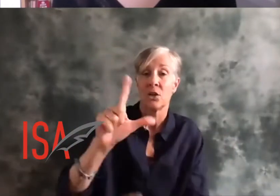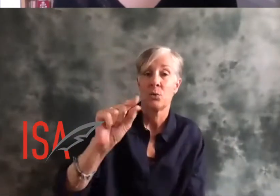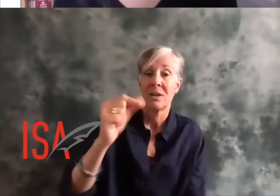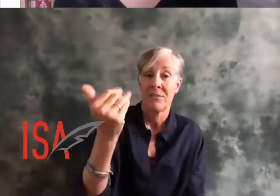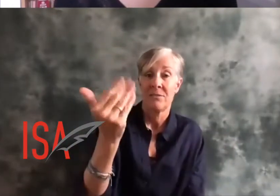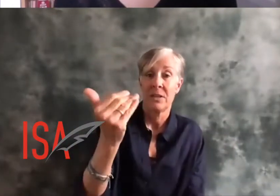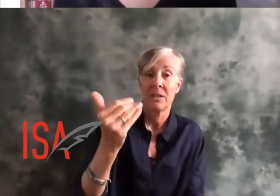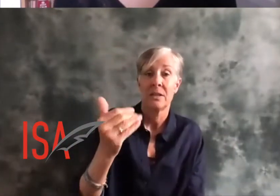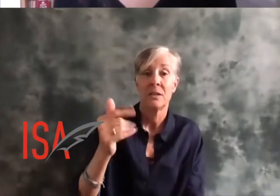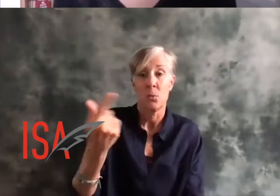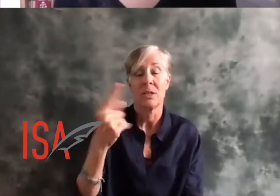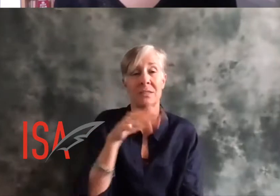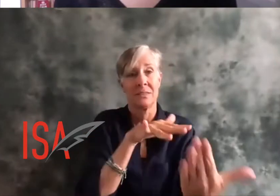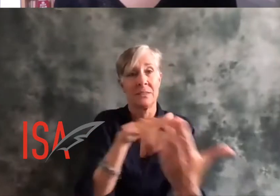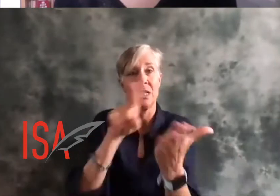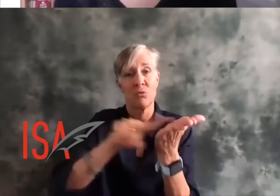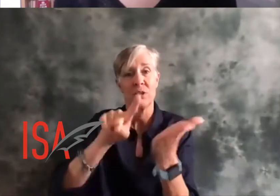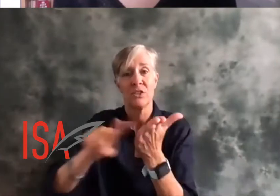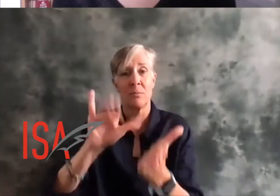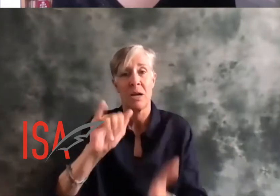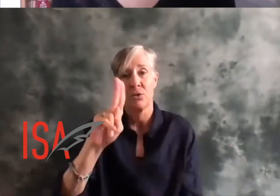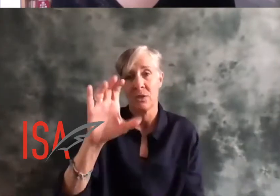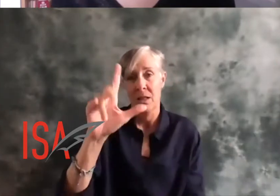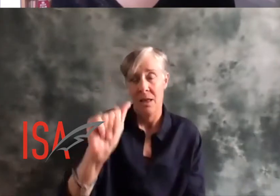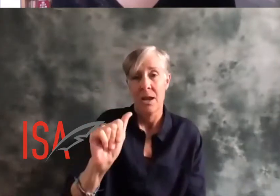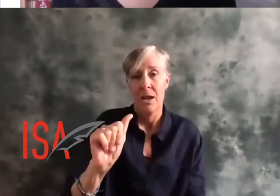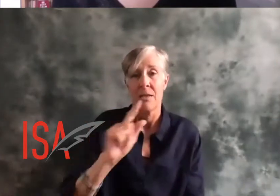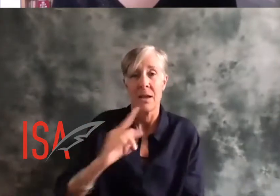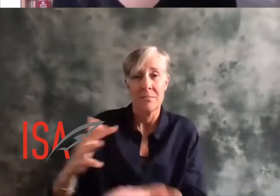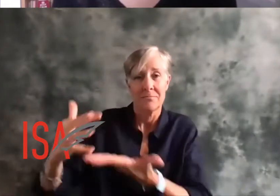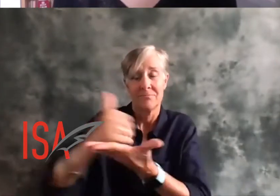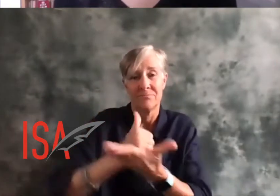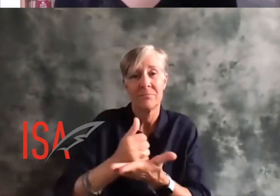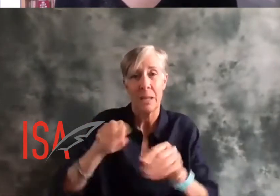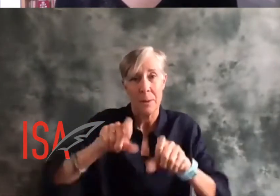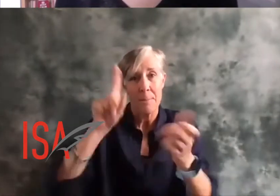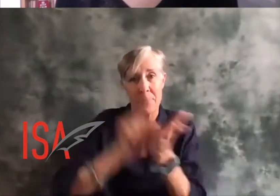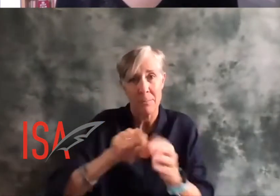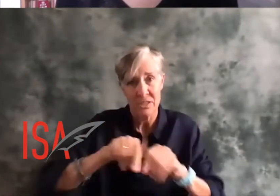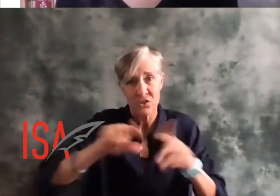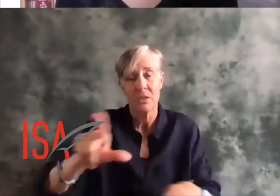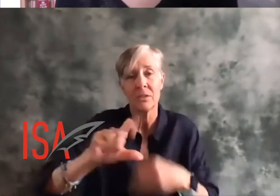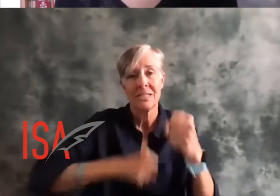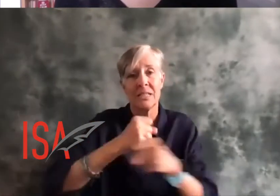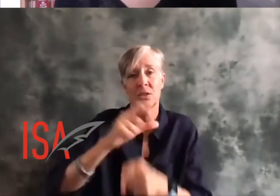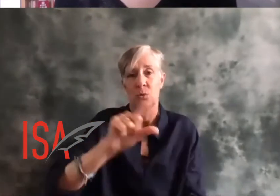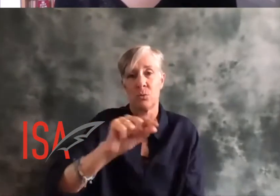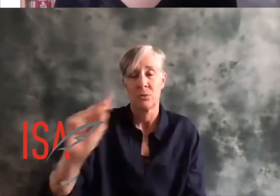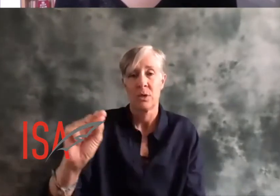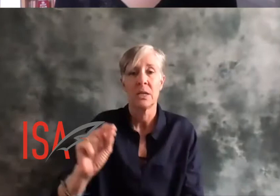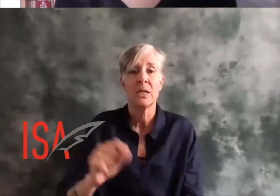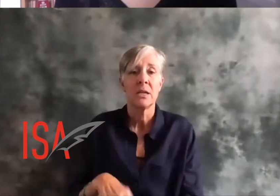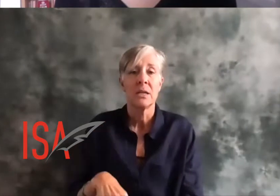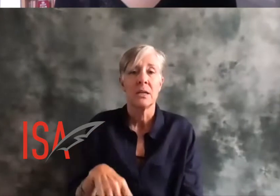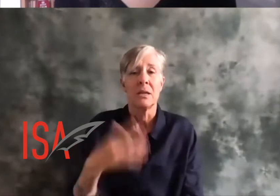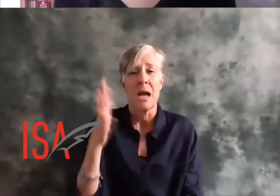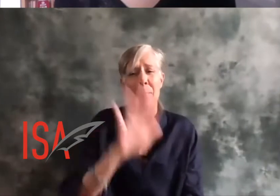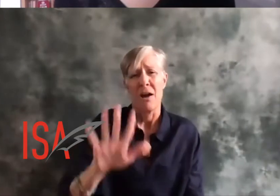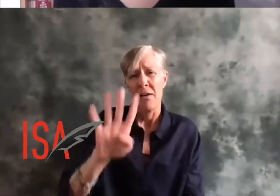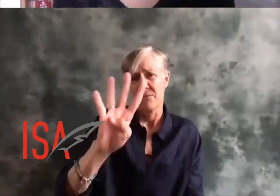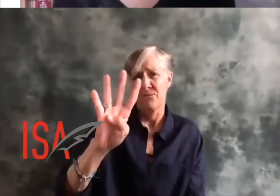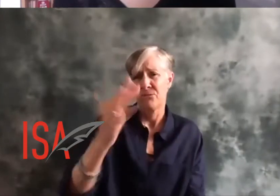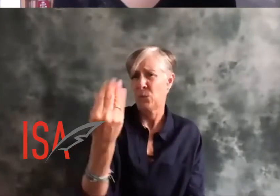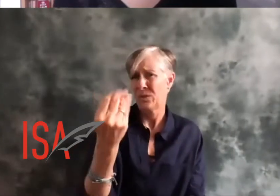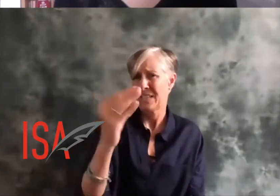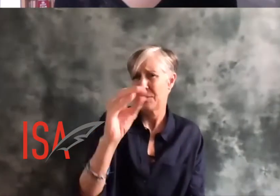there was a study done by UCLA, and they actually came out with it in 2020. And about 14%, and